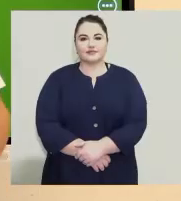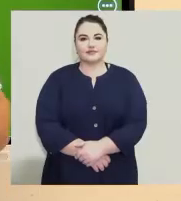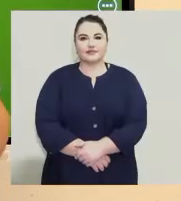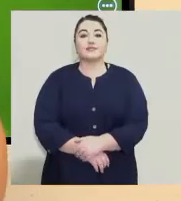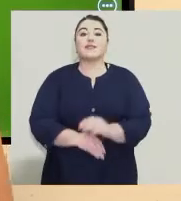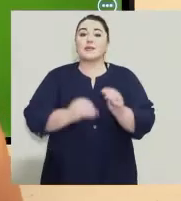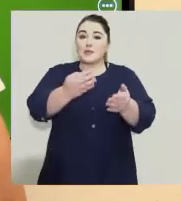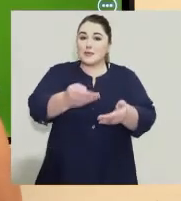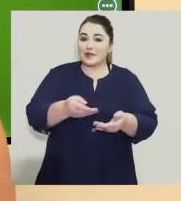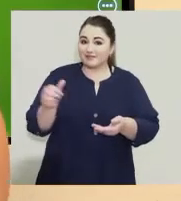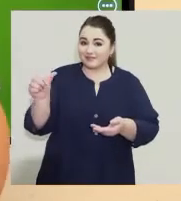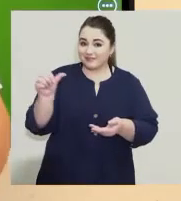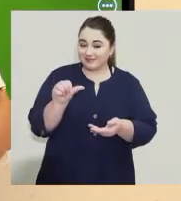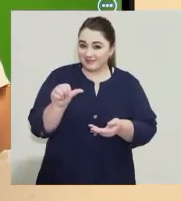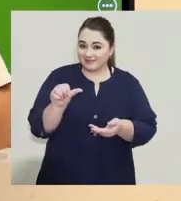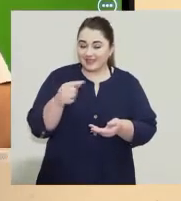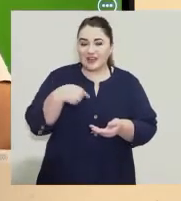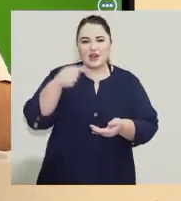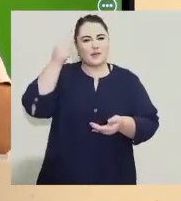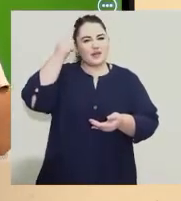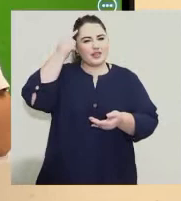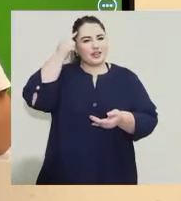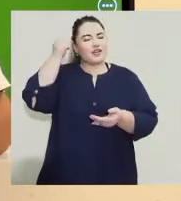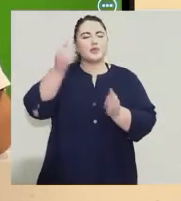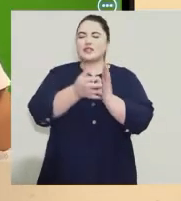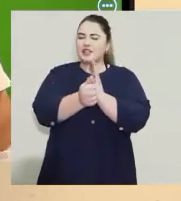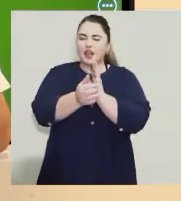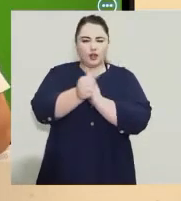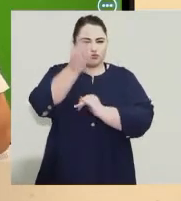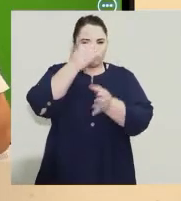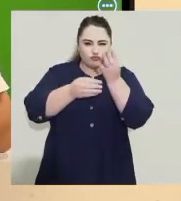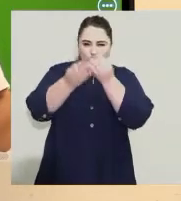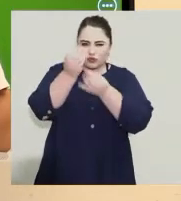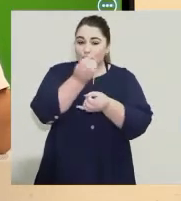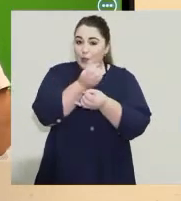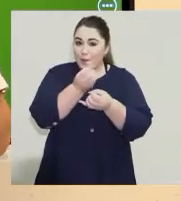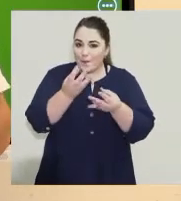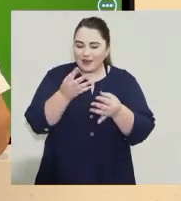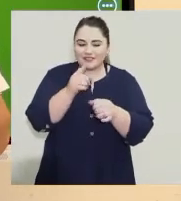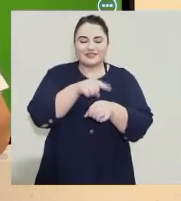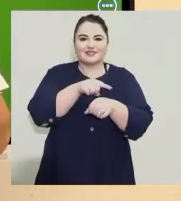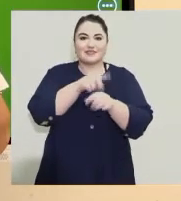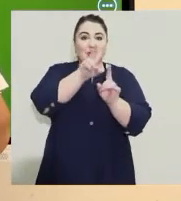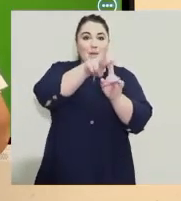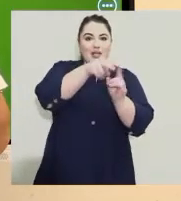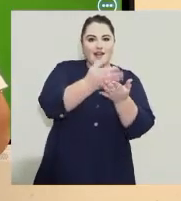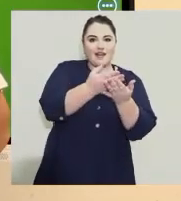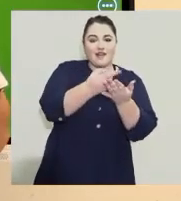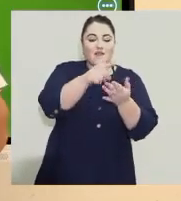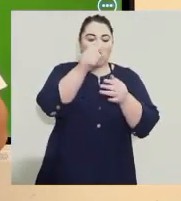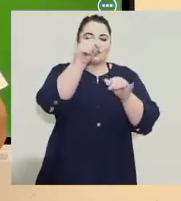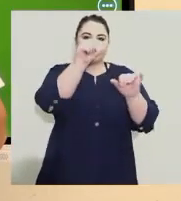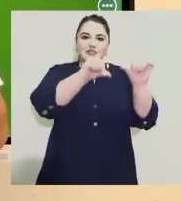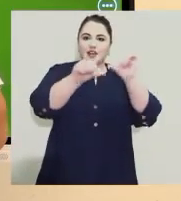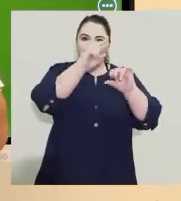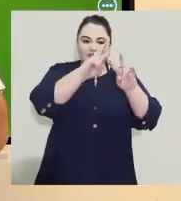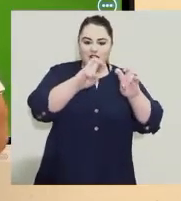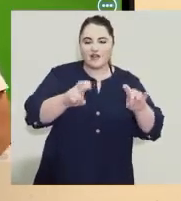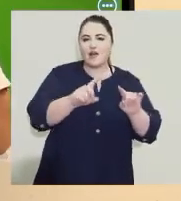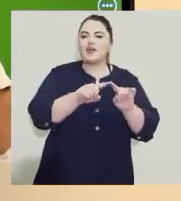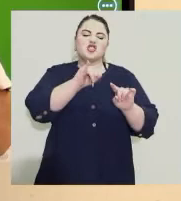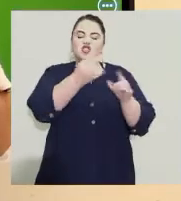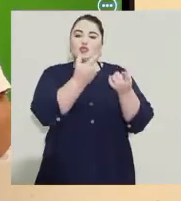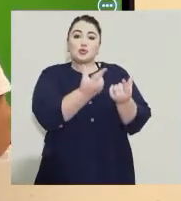You are welcome back, and I think you're gaining many skills that you can apply when you do scientific investigations, not only when you do them,